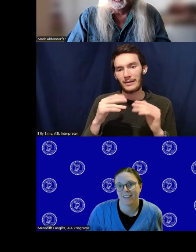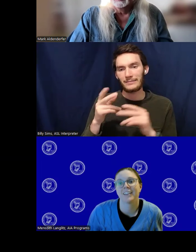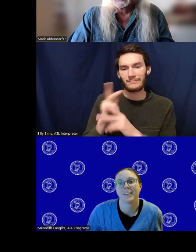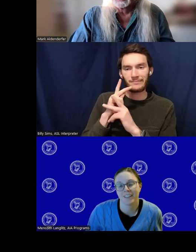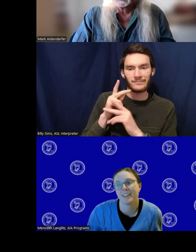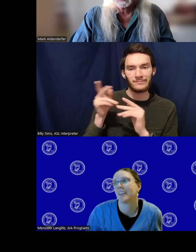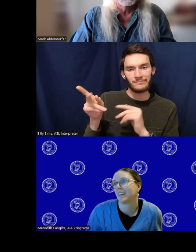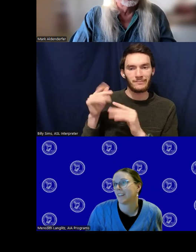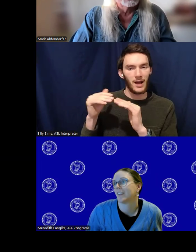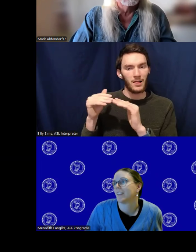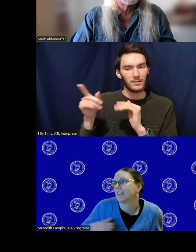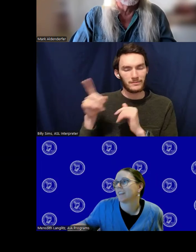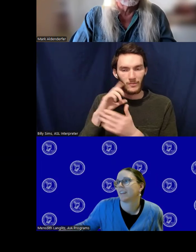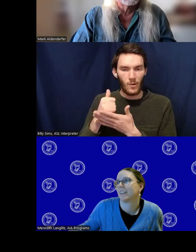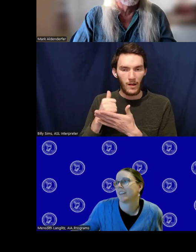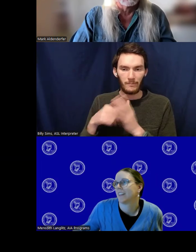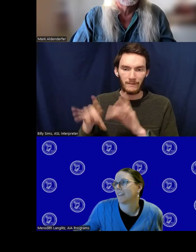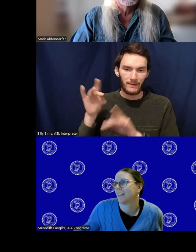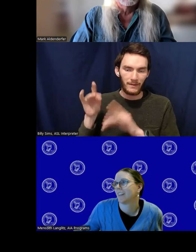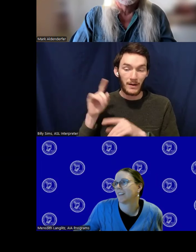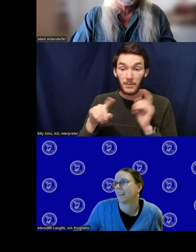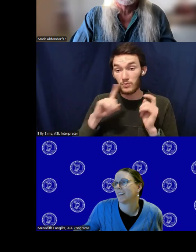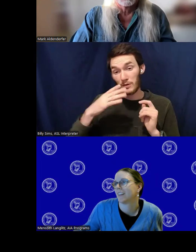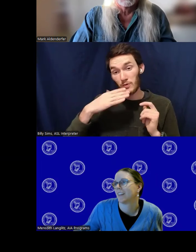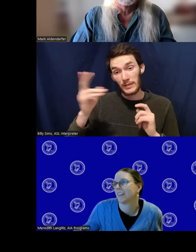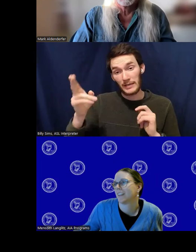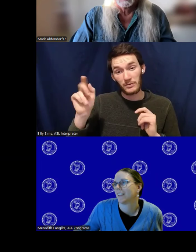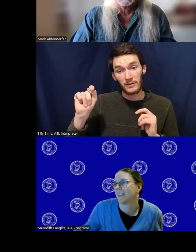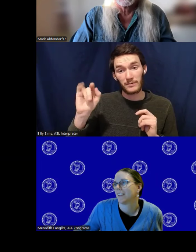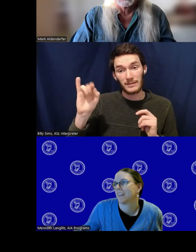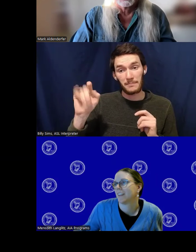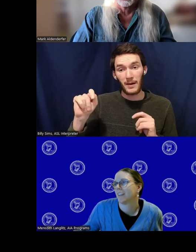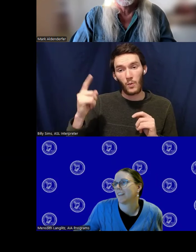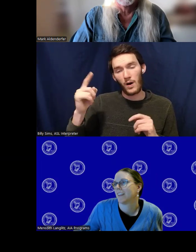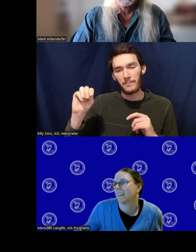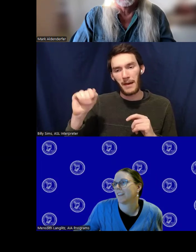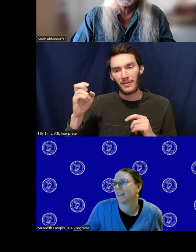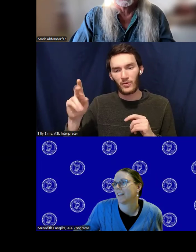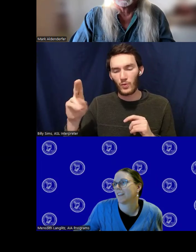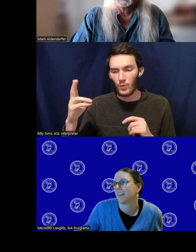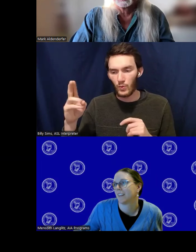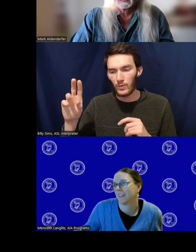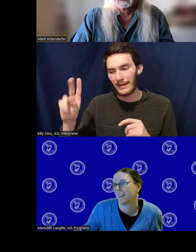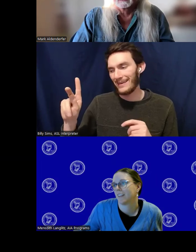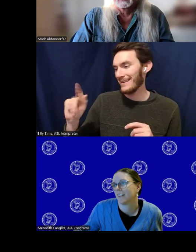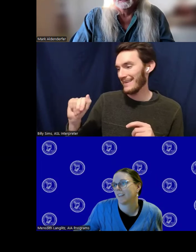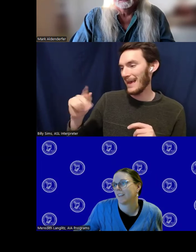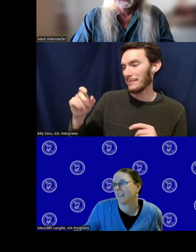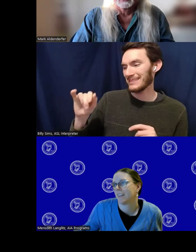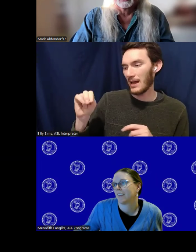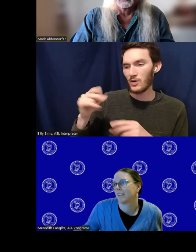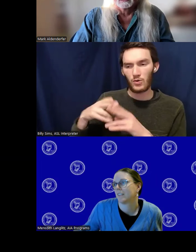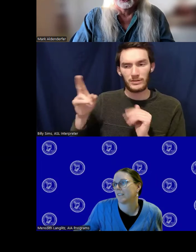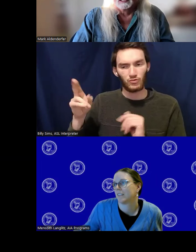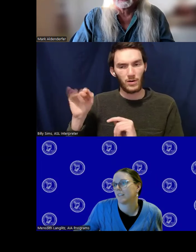out. But there's some really good histories of Tibet. There's a book by Matthew Kapstein called The Tibetans, which was published back in